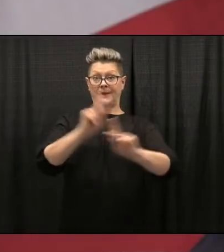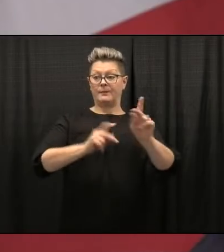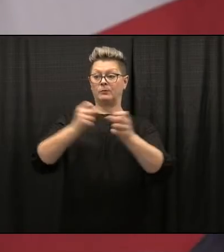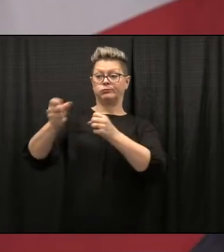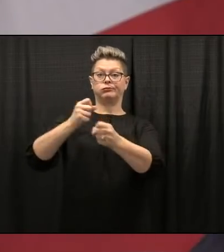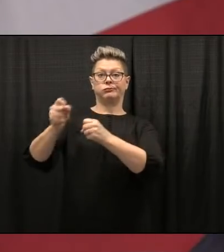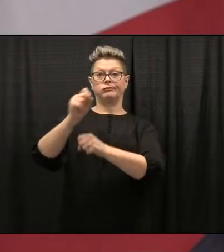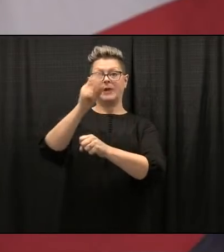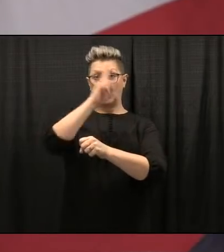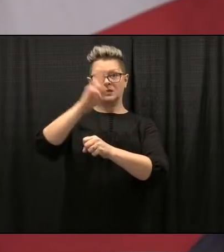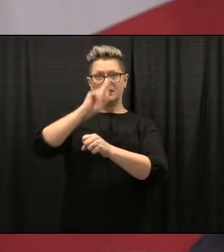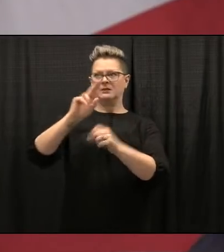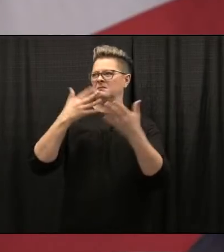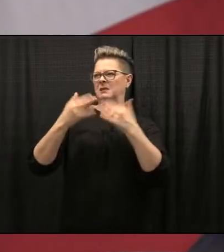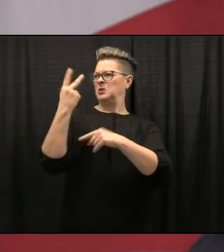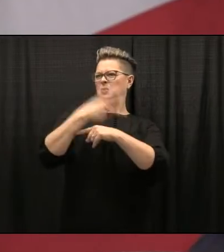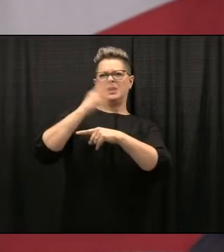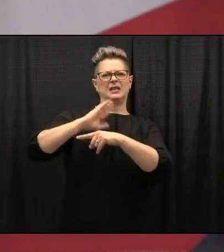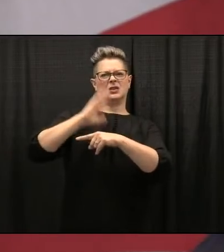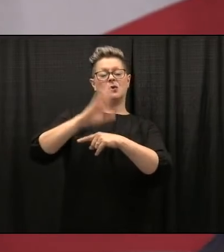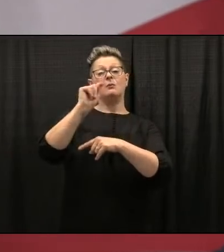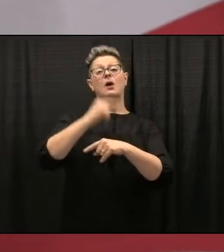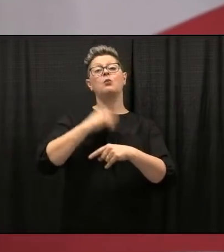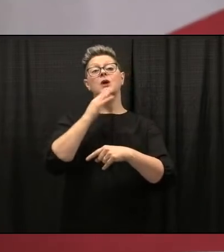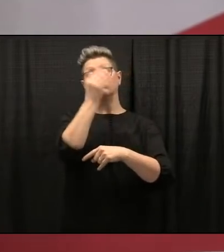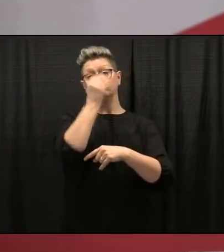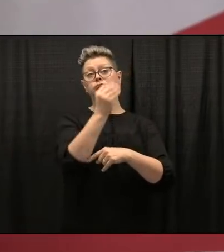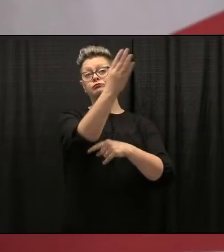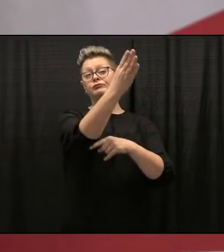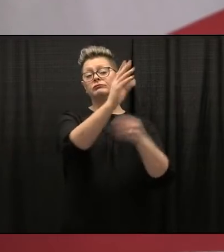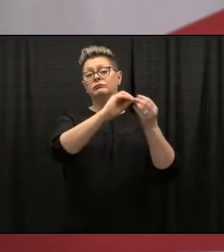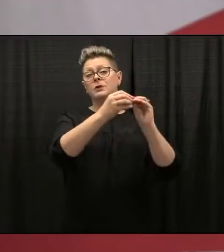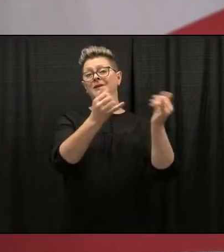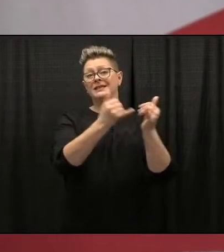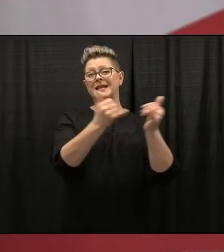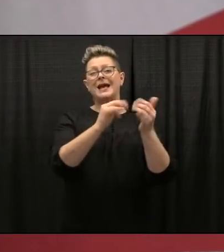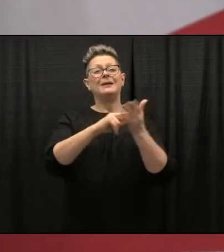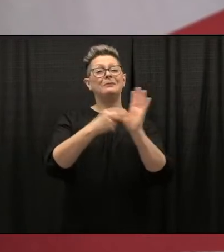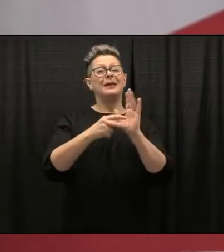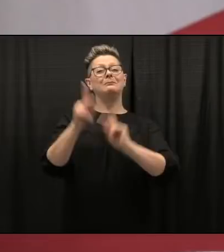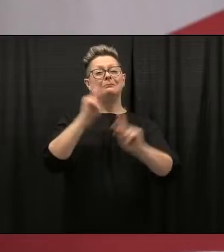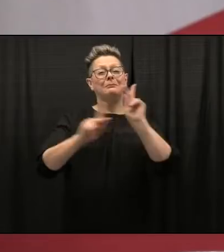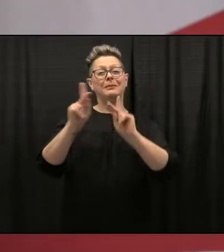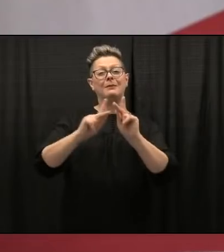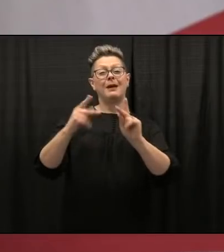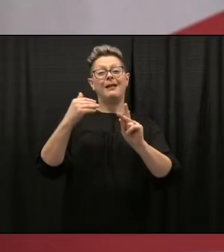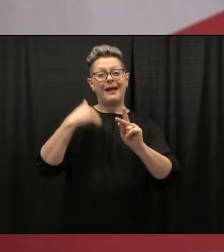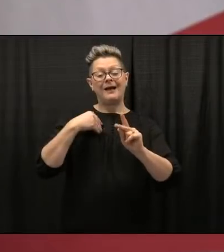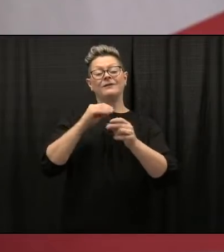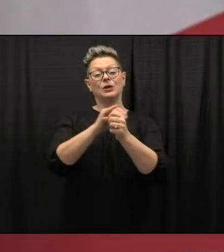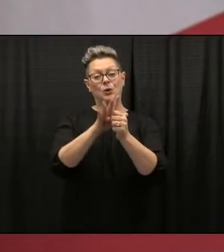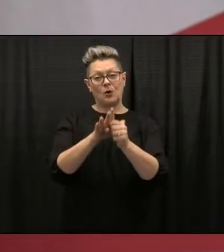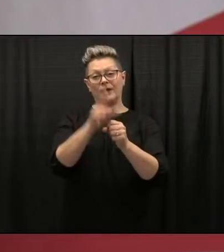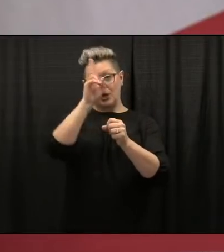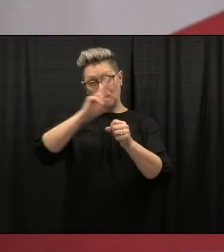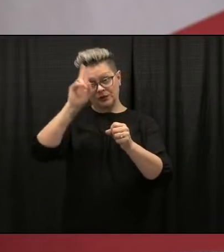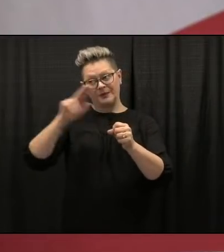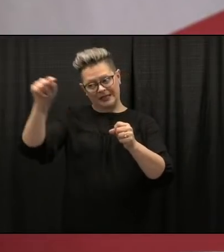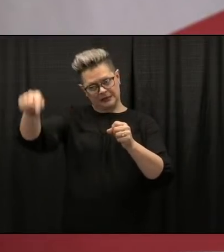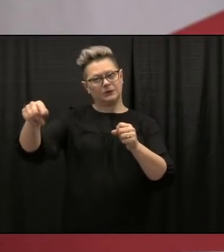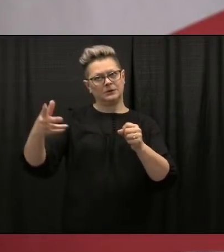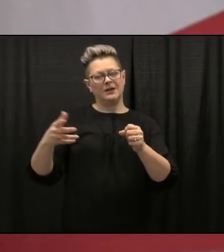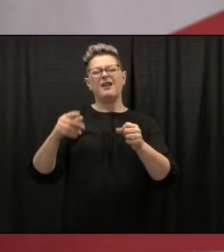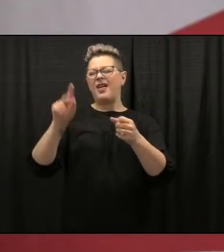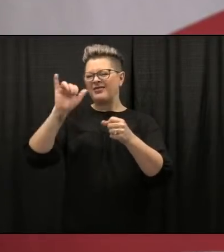couple of days old, but we can certainly get you an updated number for today or the most recent time we looked at that. These are manual